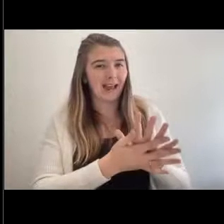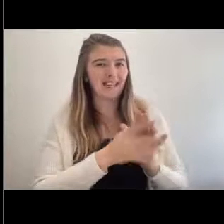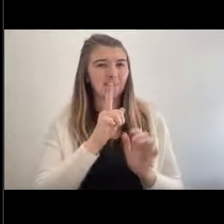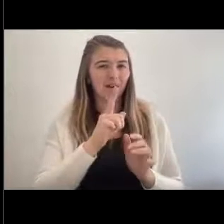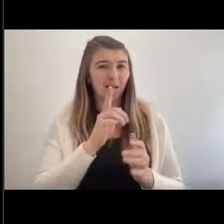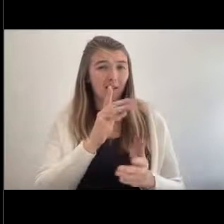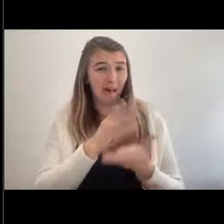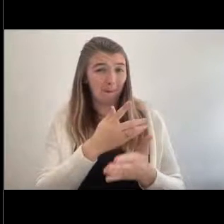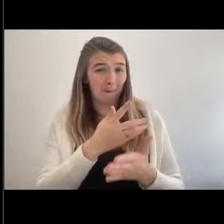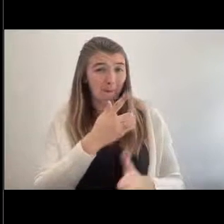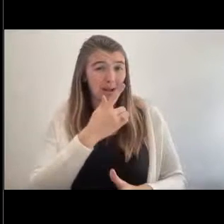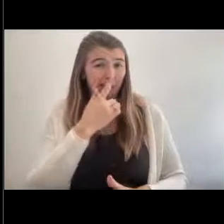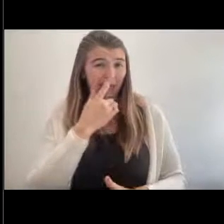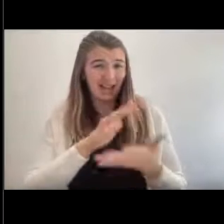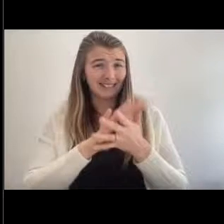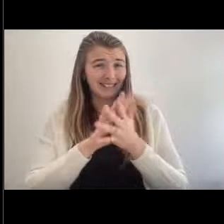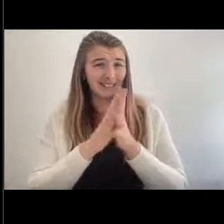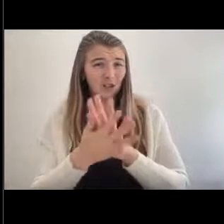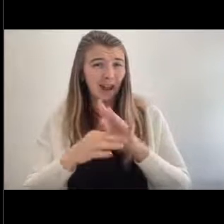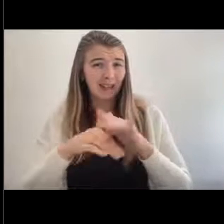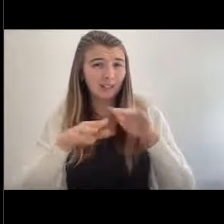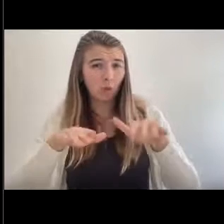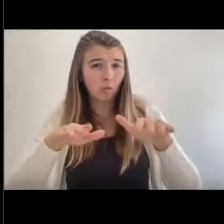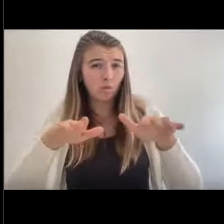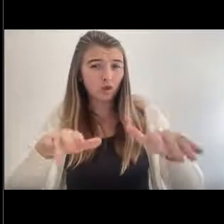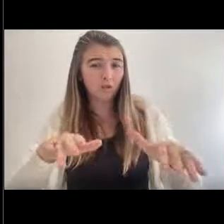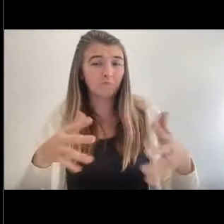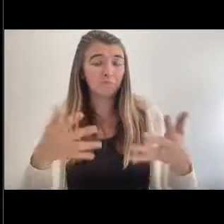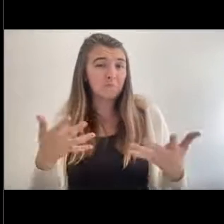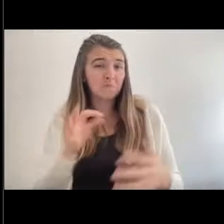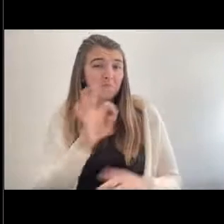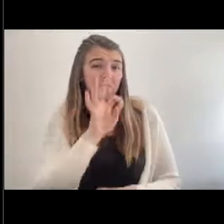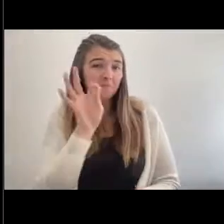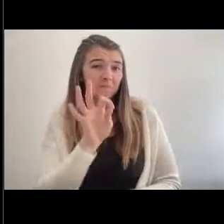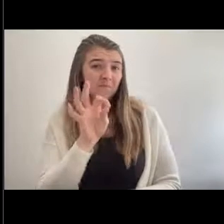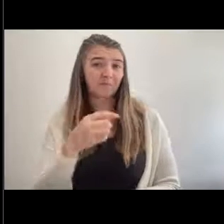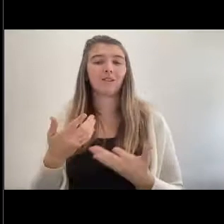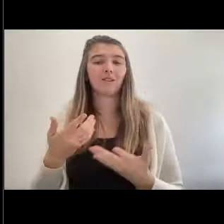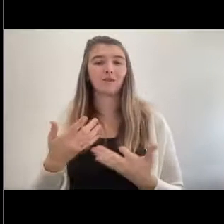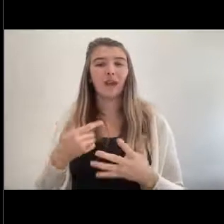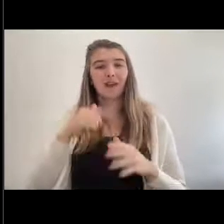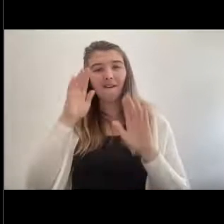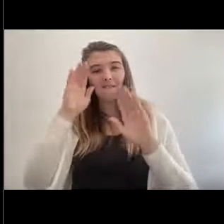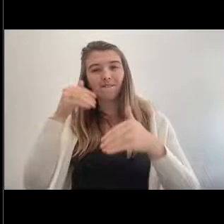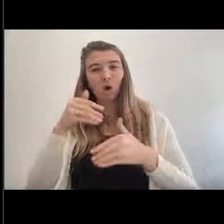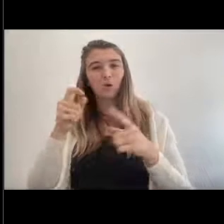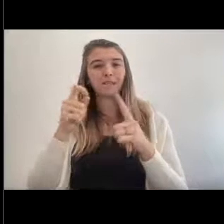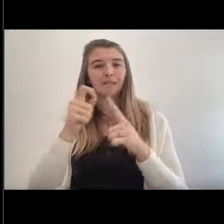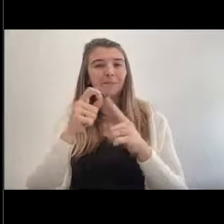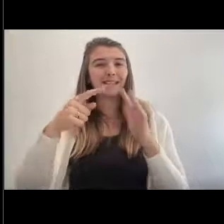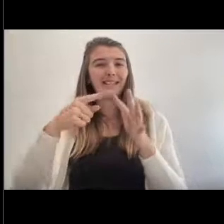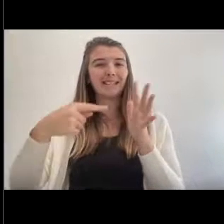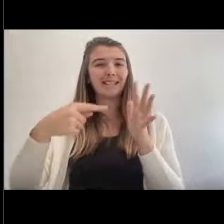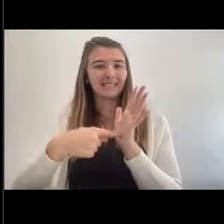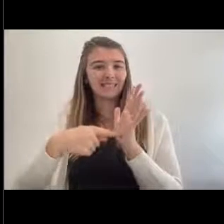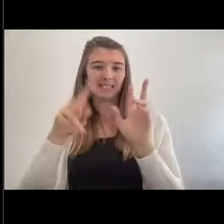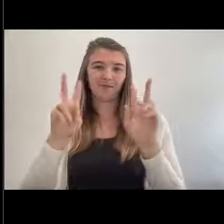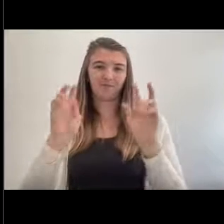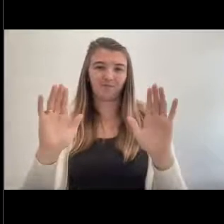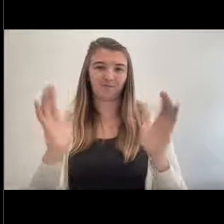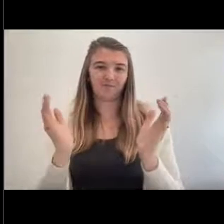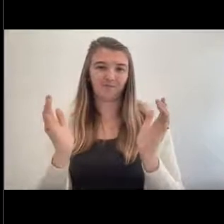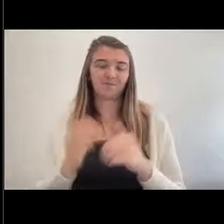marine environment? And I've chosen to focus this question on PET, or polyethylene terephthalate, the plastic often used